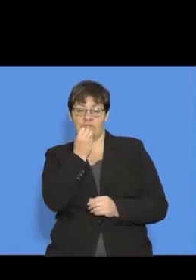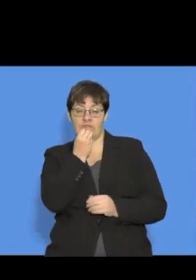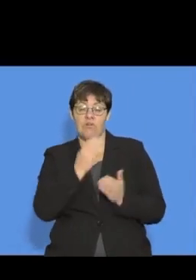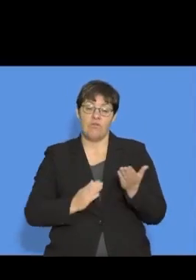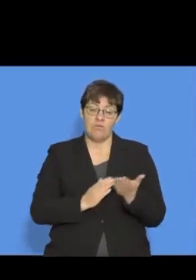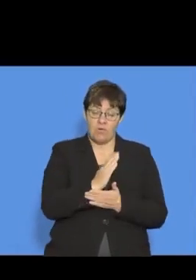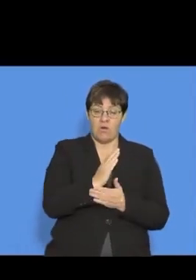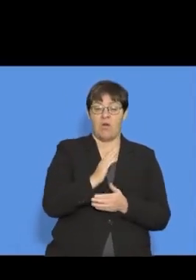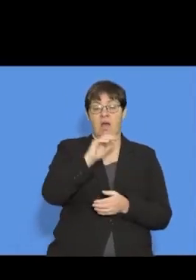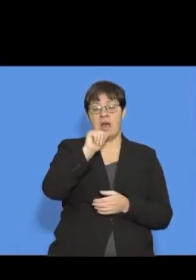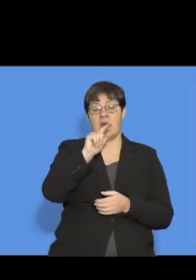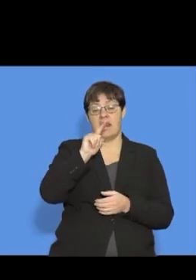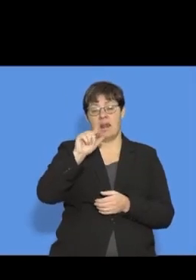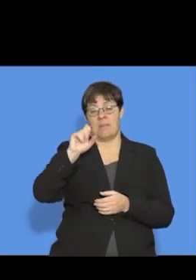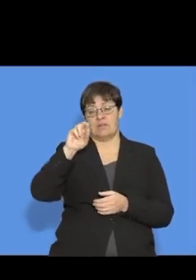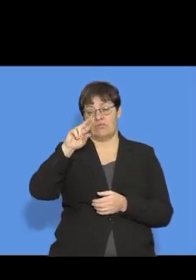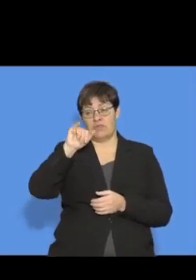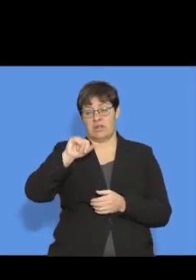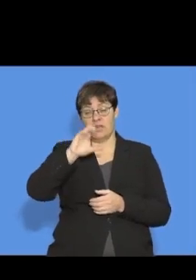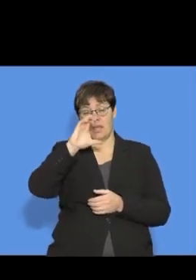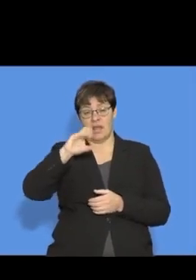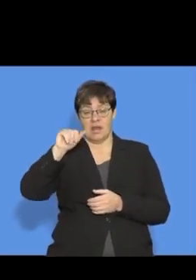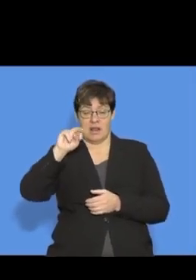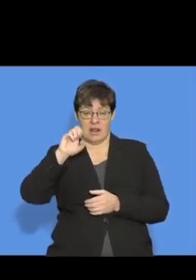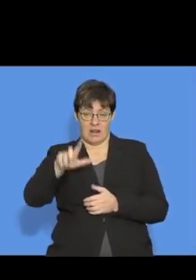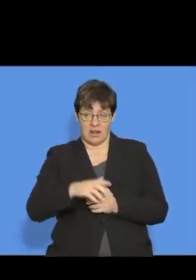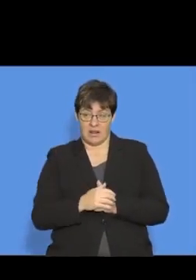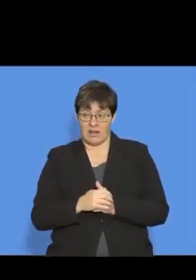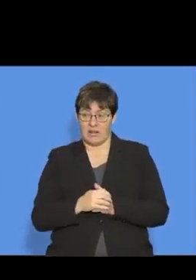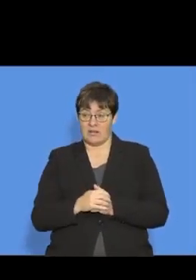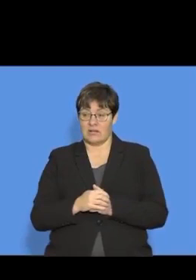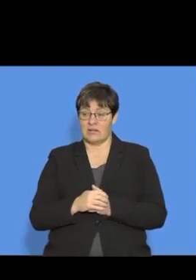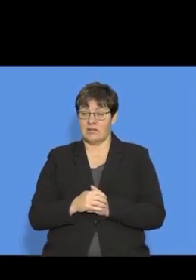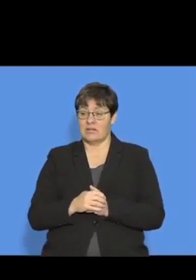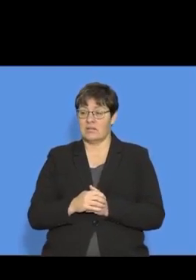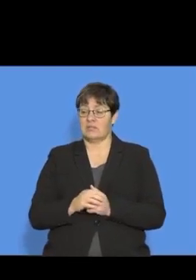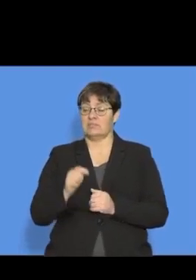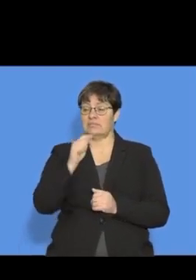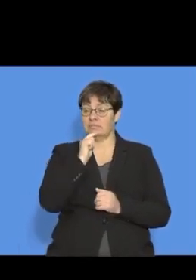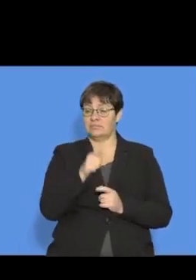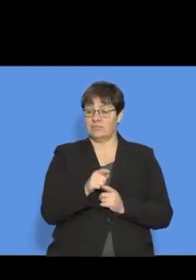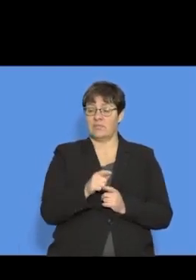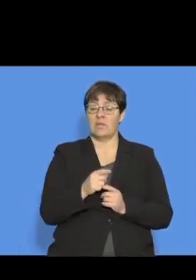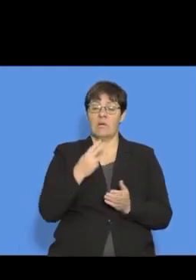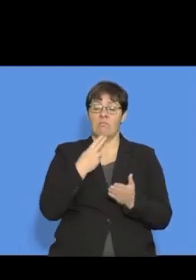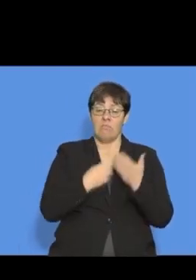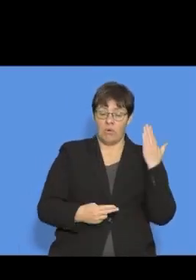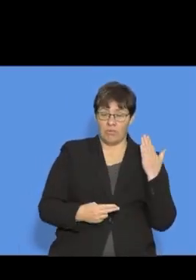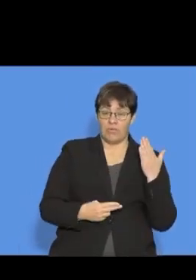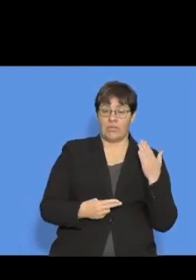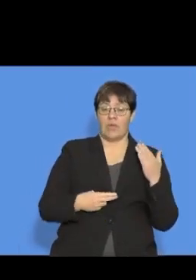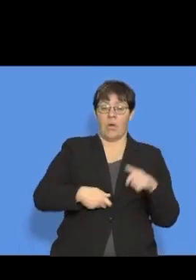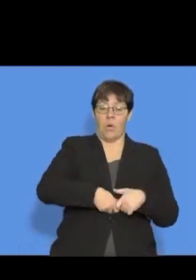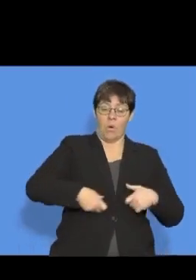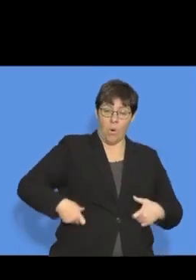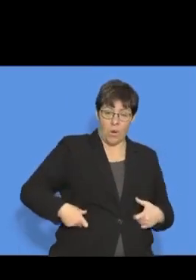the alimentary canal. Right. So here's a very intricate diagram that has both the